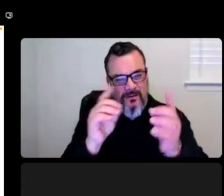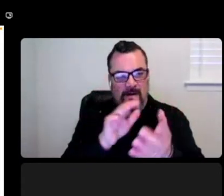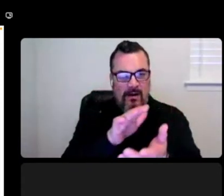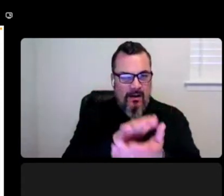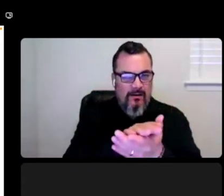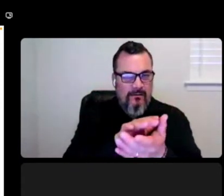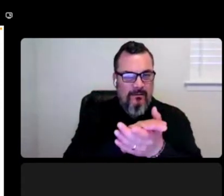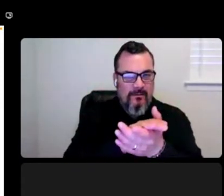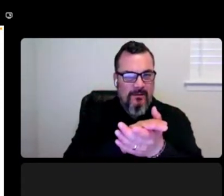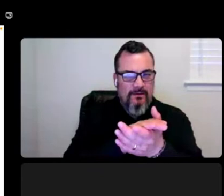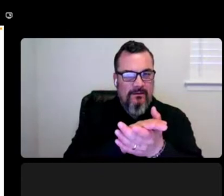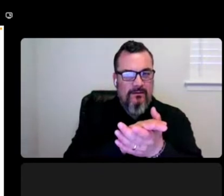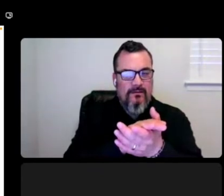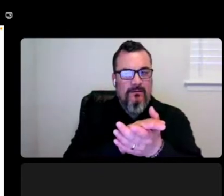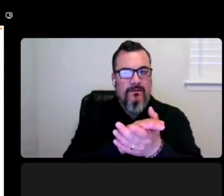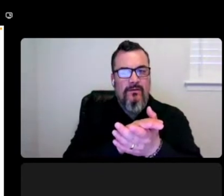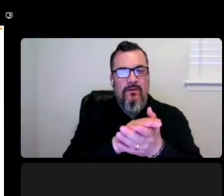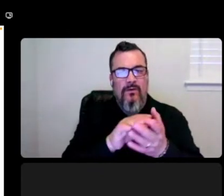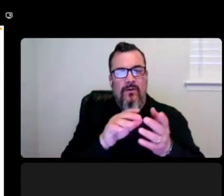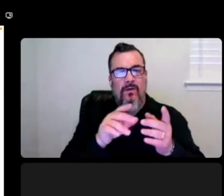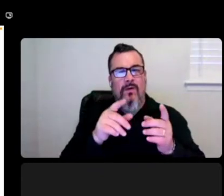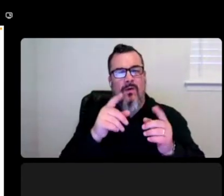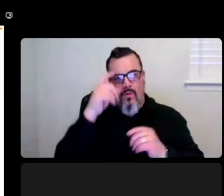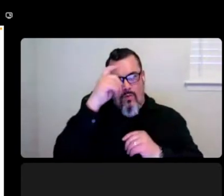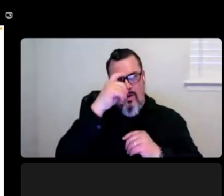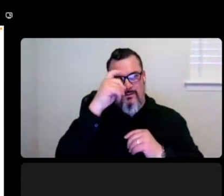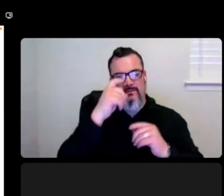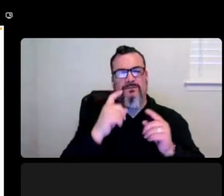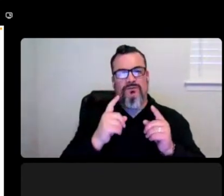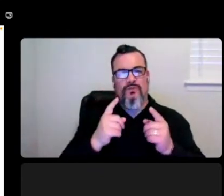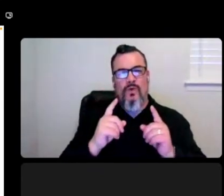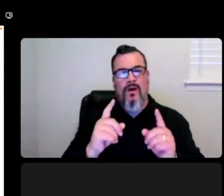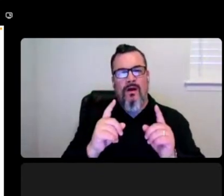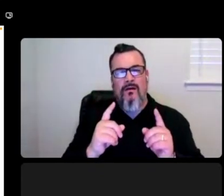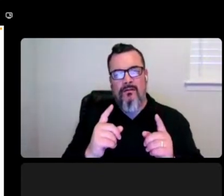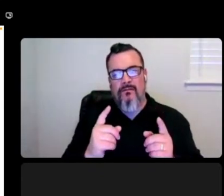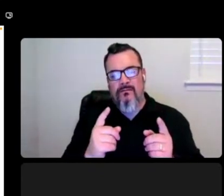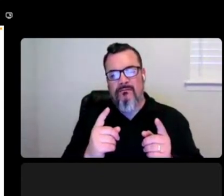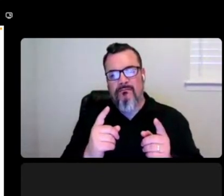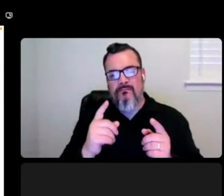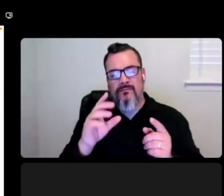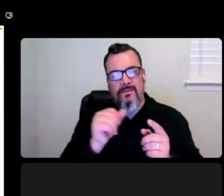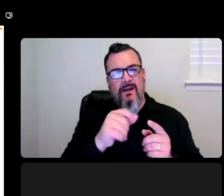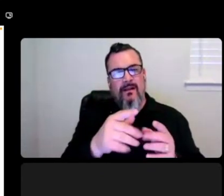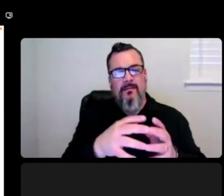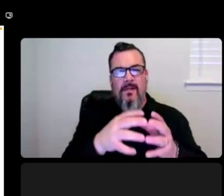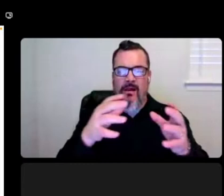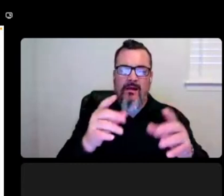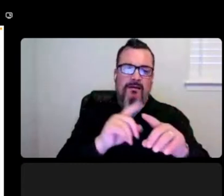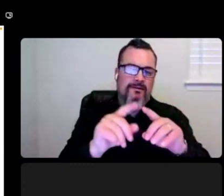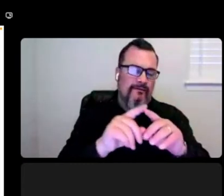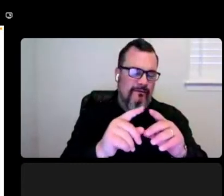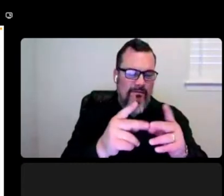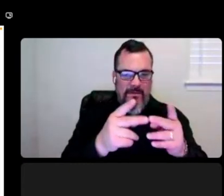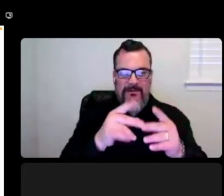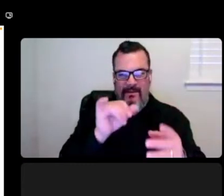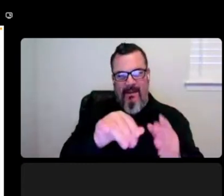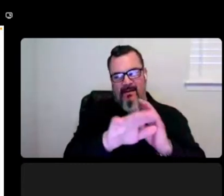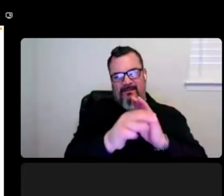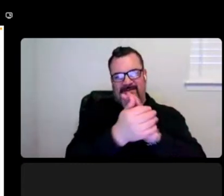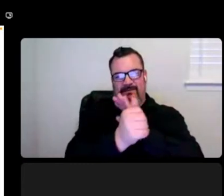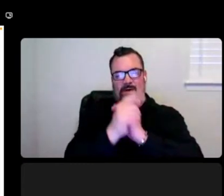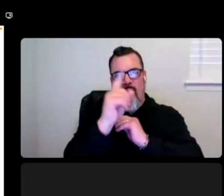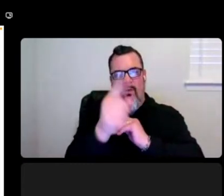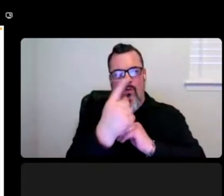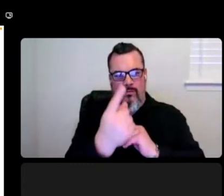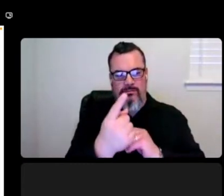academically wise, you know, that would, I mean, take them a lot of different places, just that skill alone. Well,